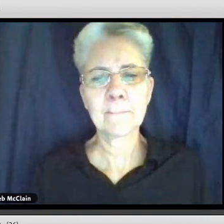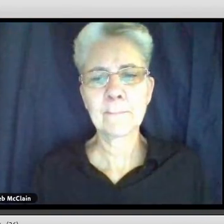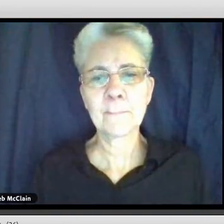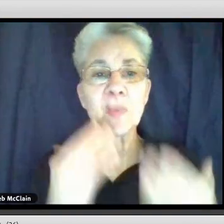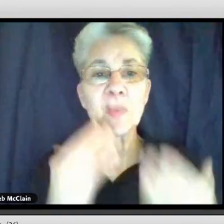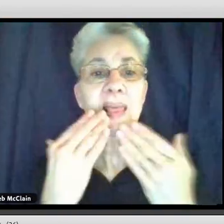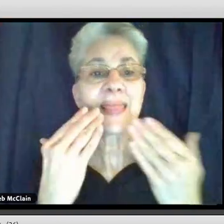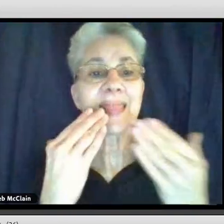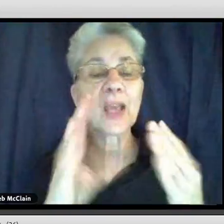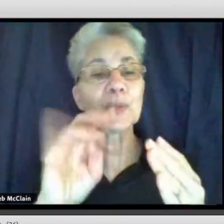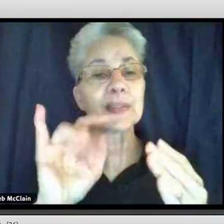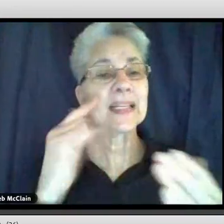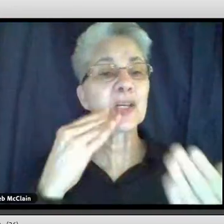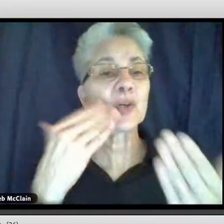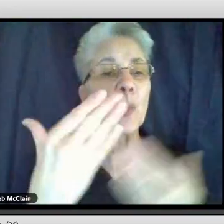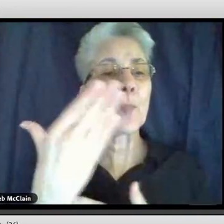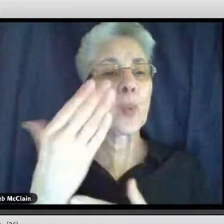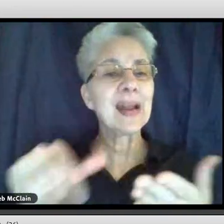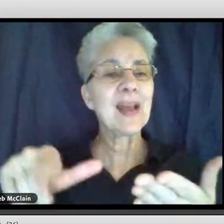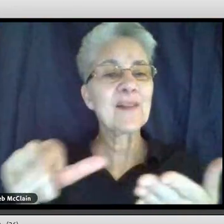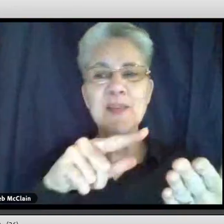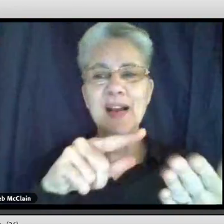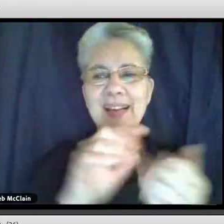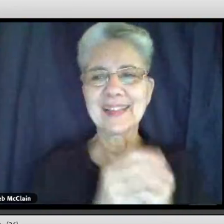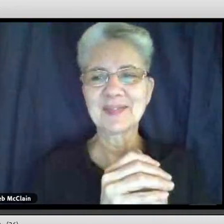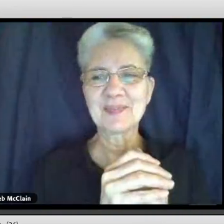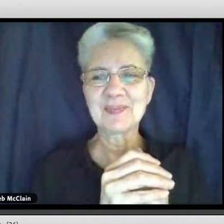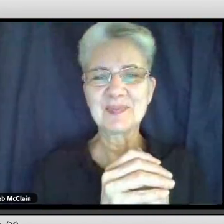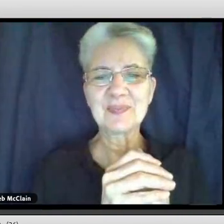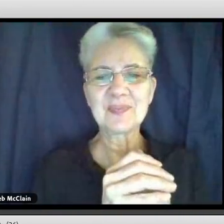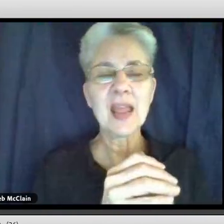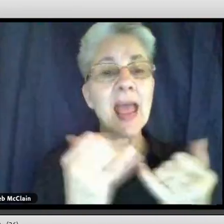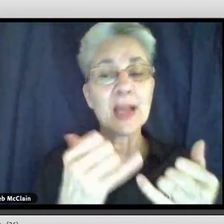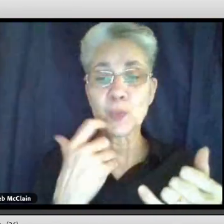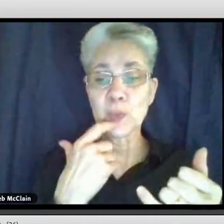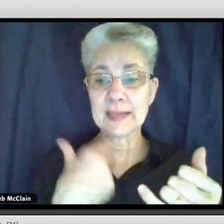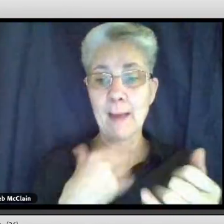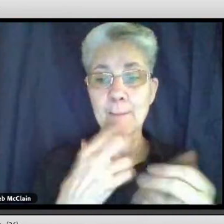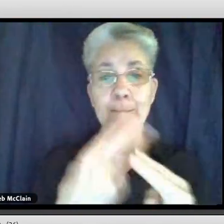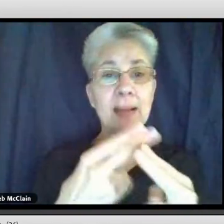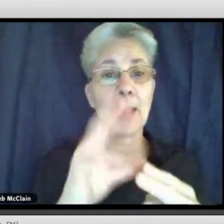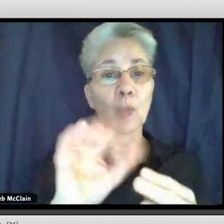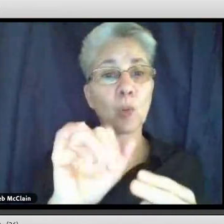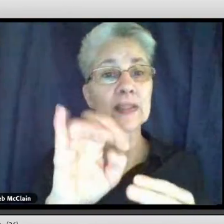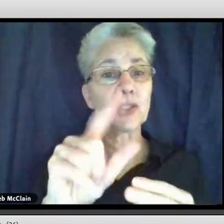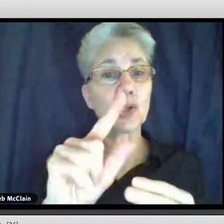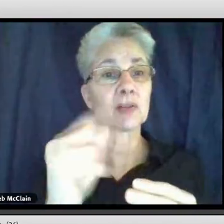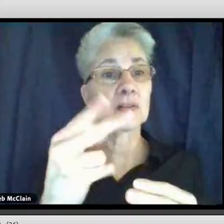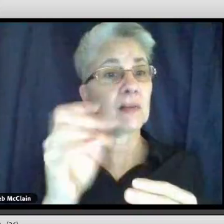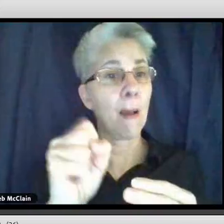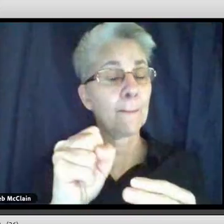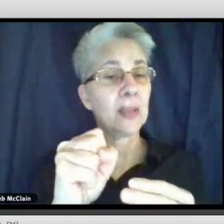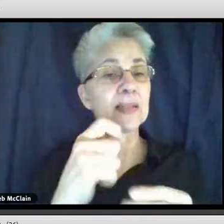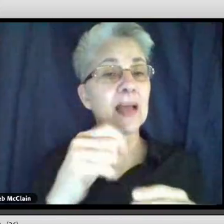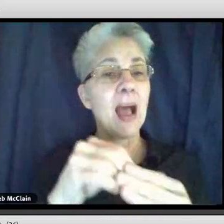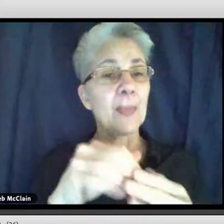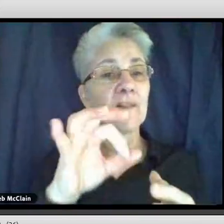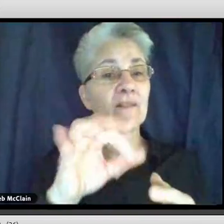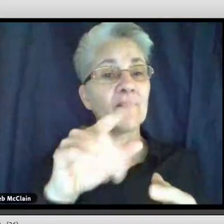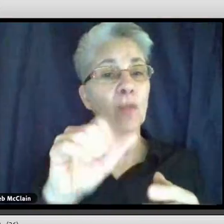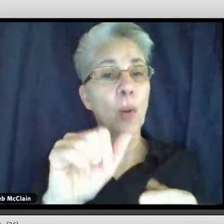Thank you, Cindy. Good morning, everyone. As they said, my name is Krystal Thomas. I am based up at Florida